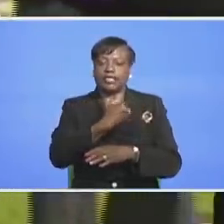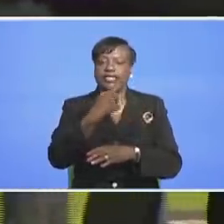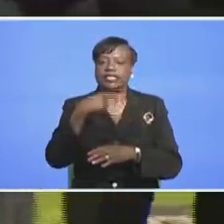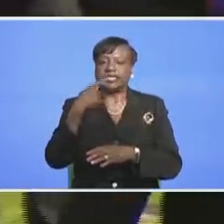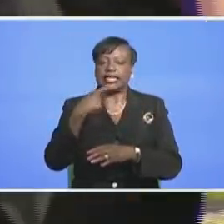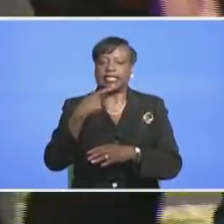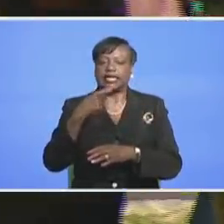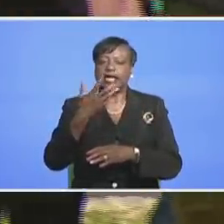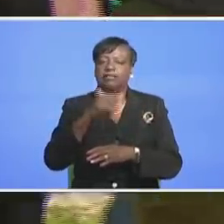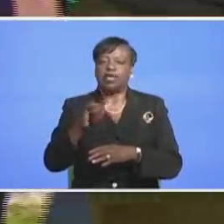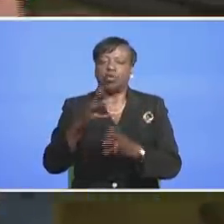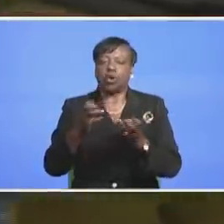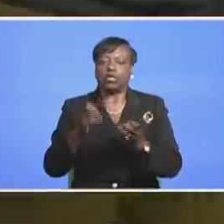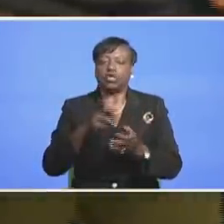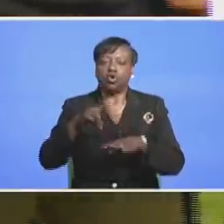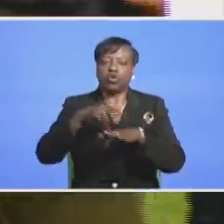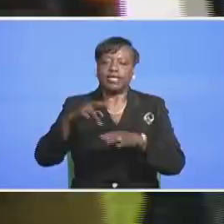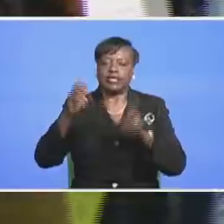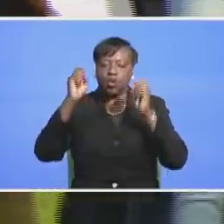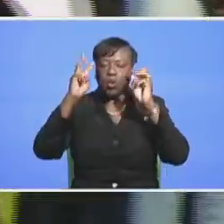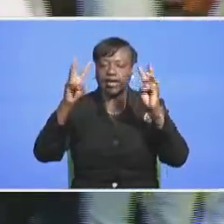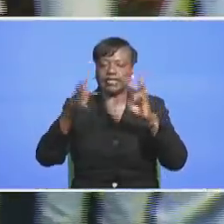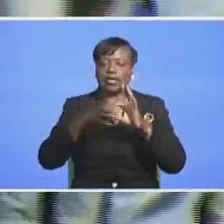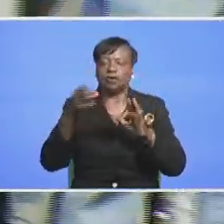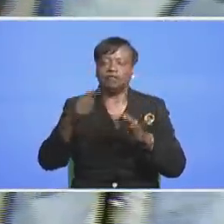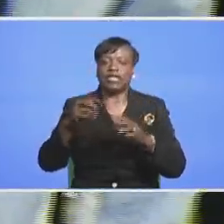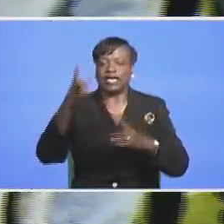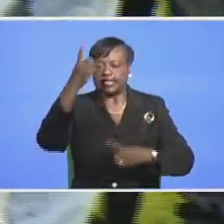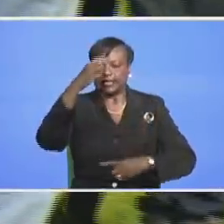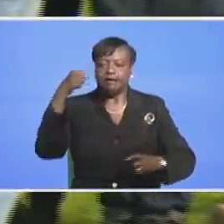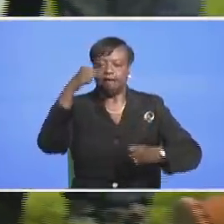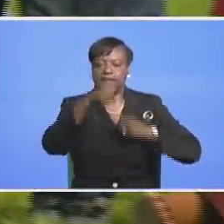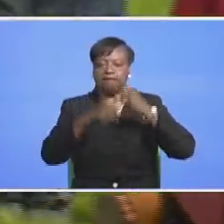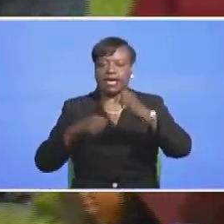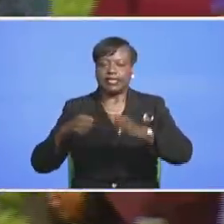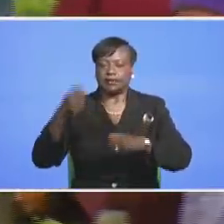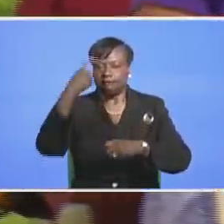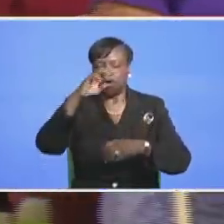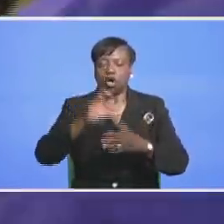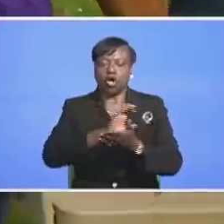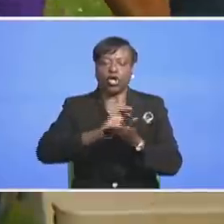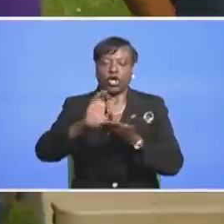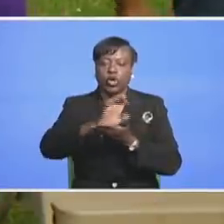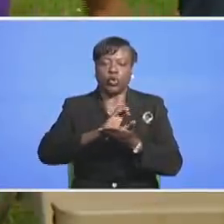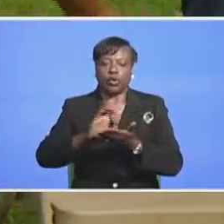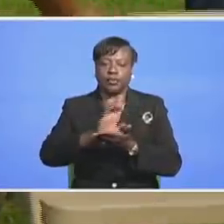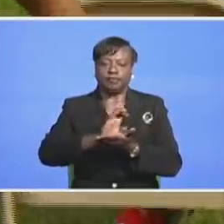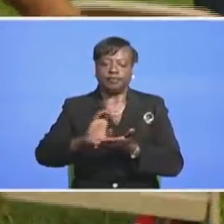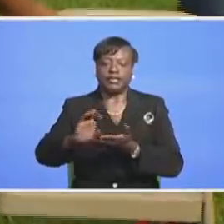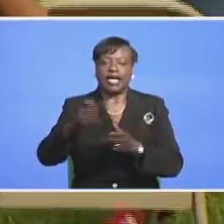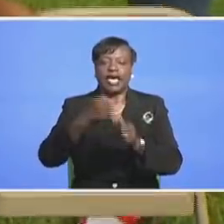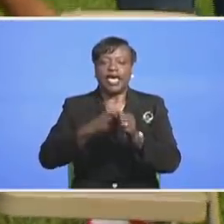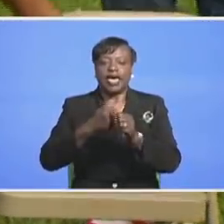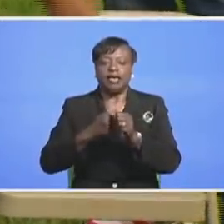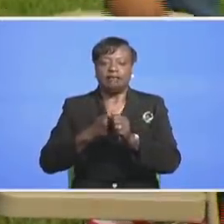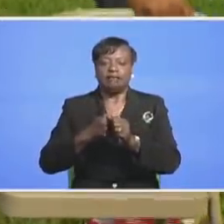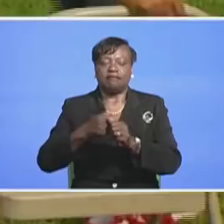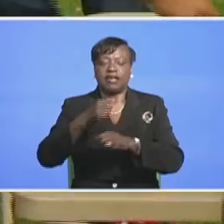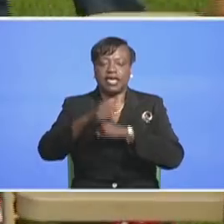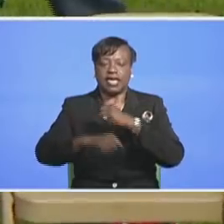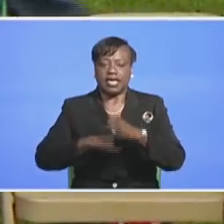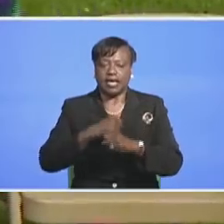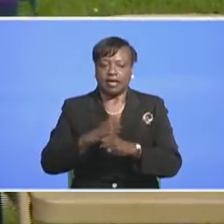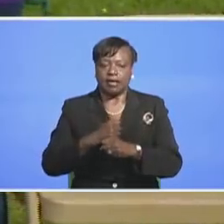raise awareness of the disease and fight for a cure. Every May, we take the time to remember those who have